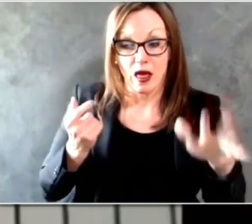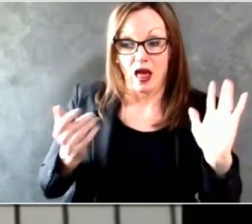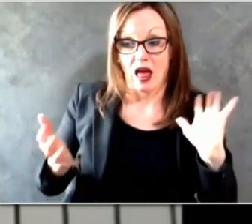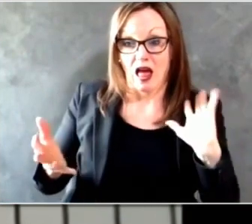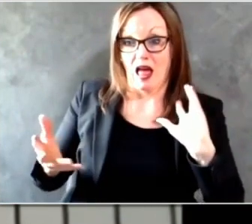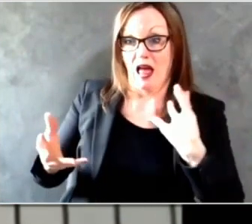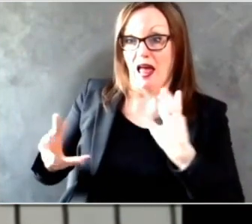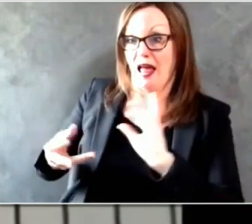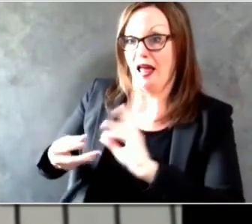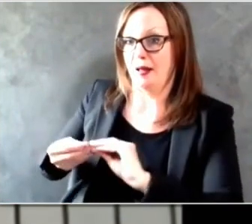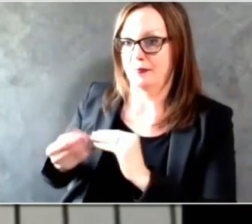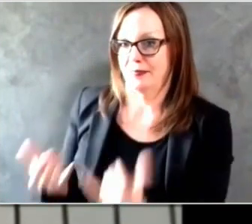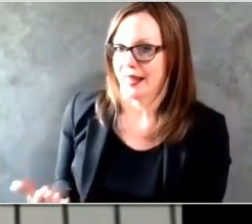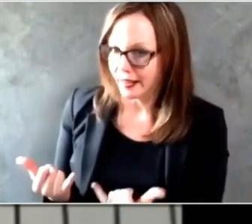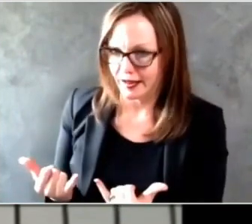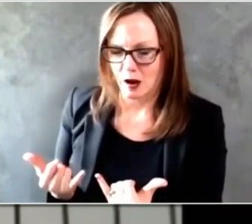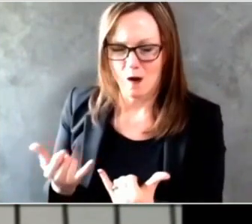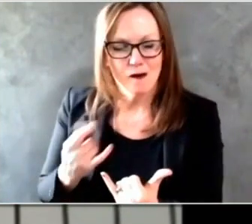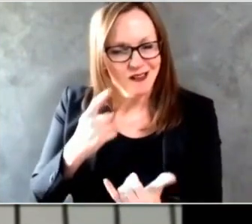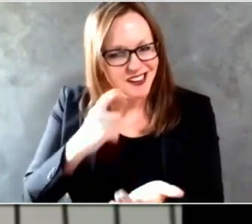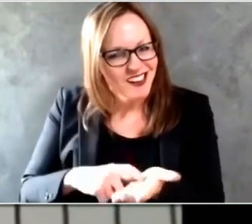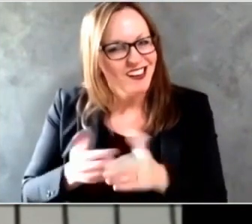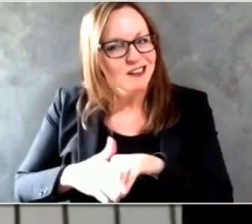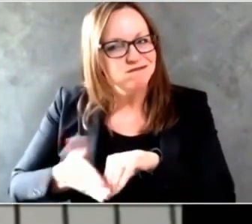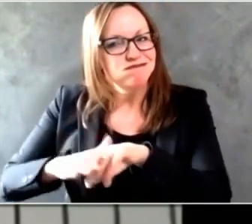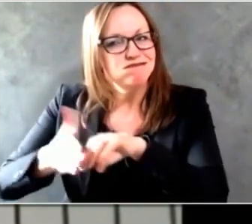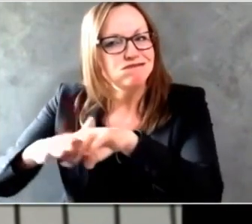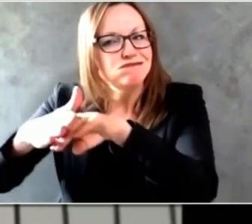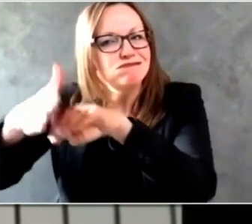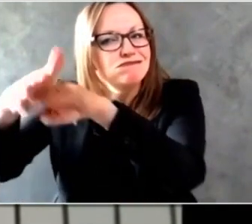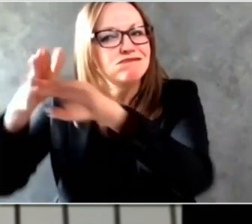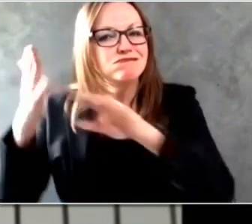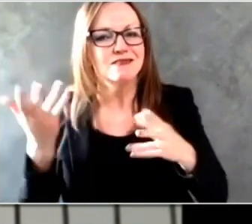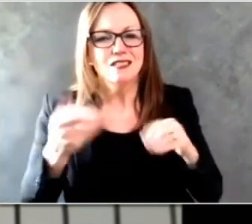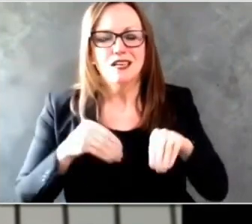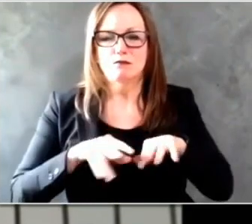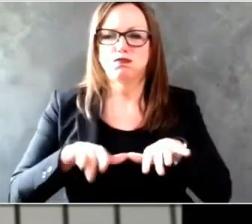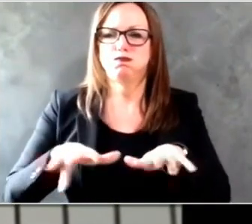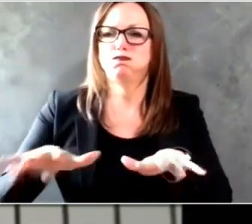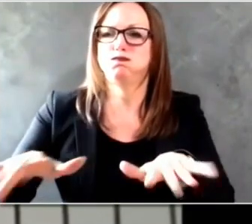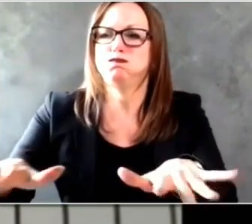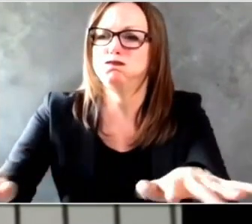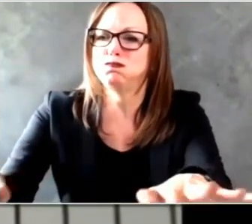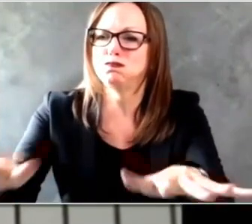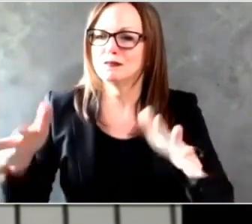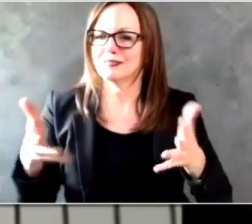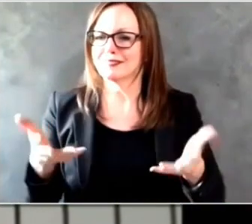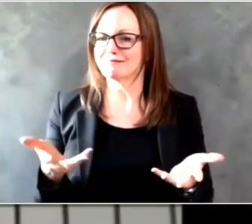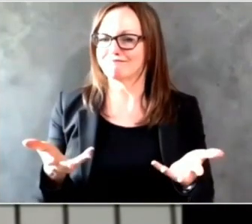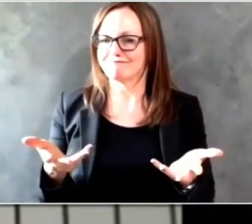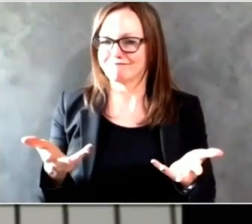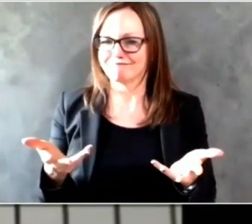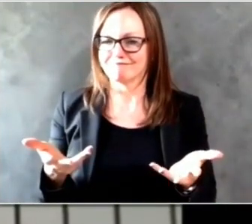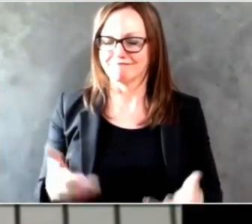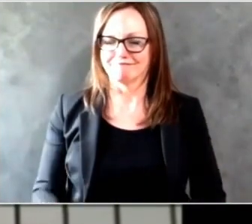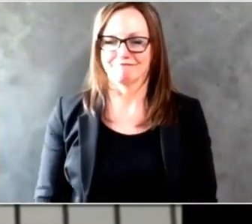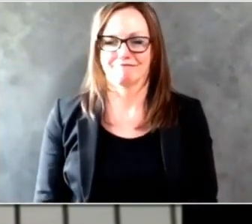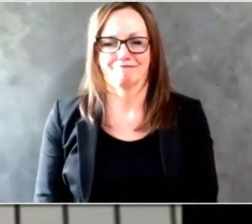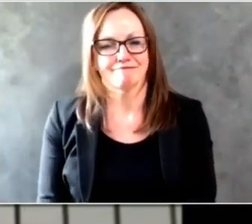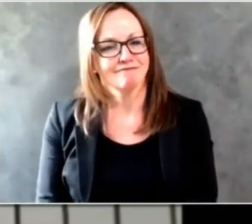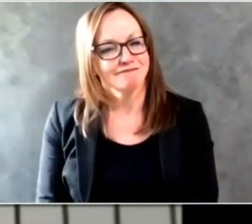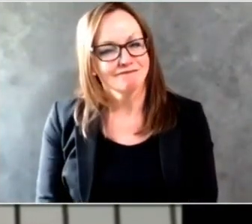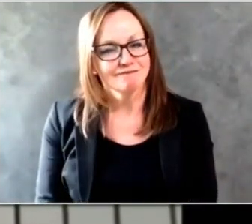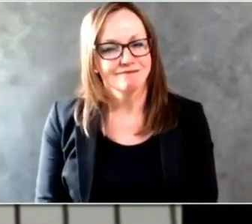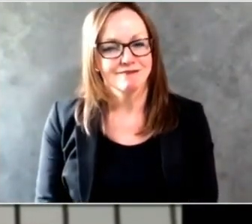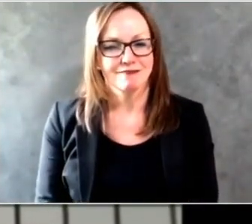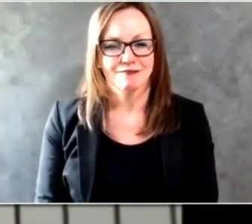seen when through our contact tracing, many people are reporting more contacts now than they